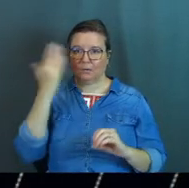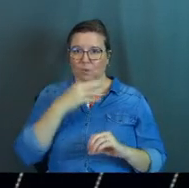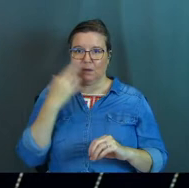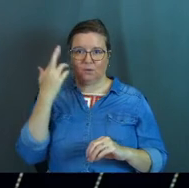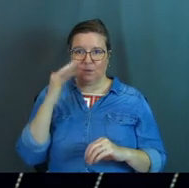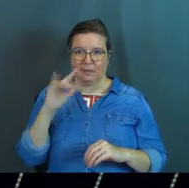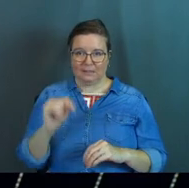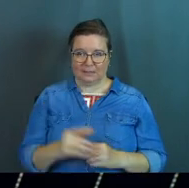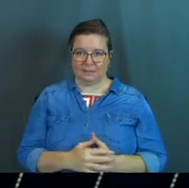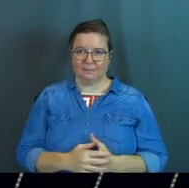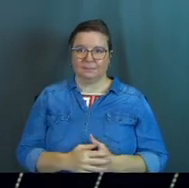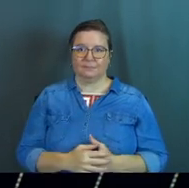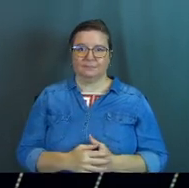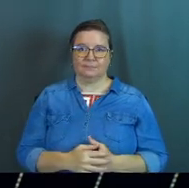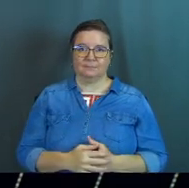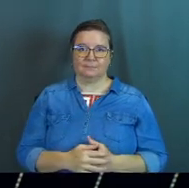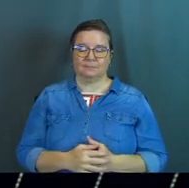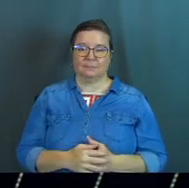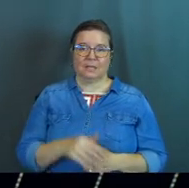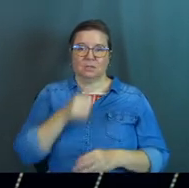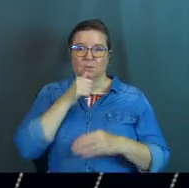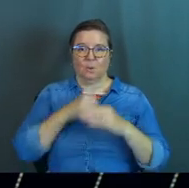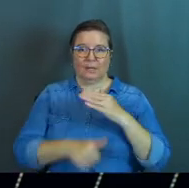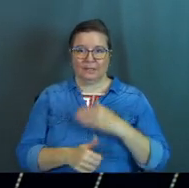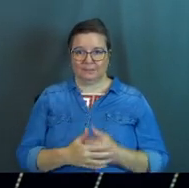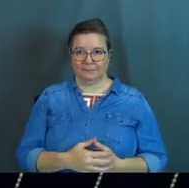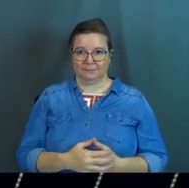knowing. It's so hidden.